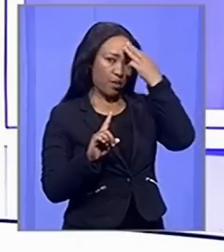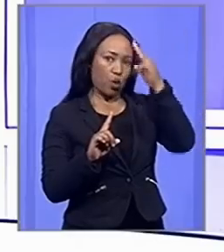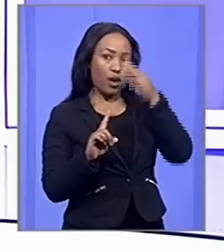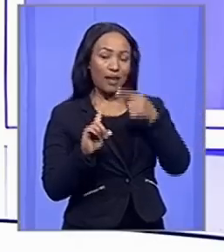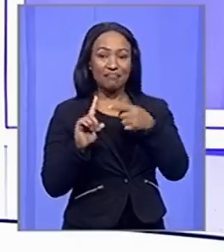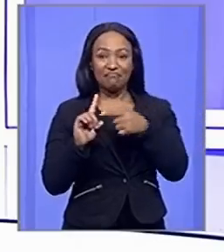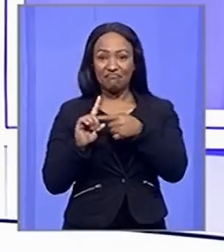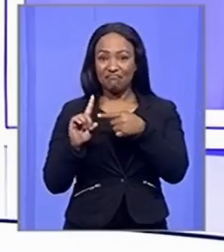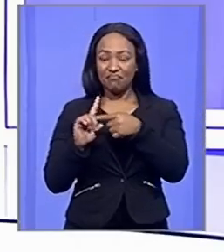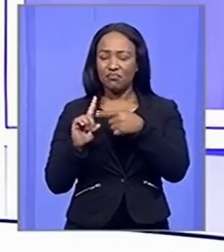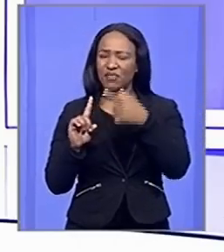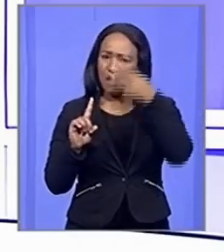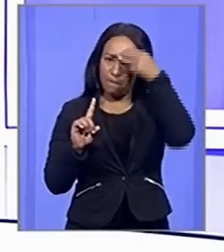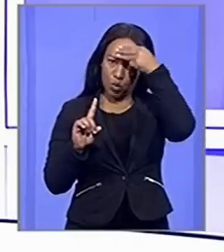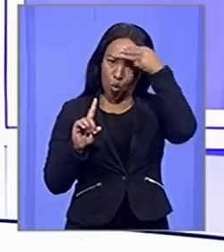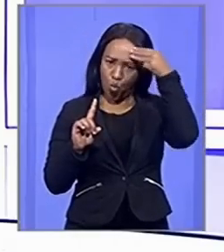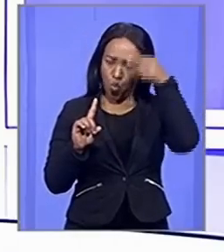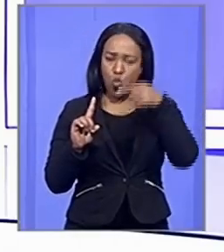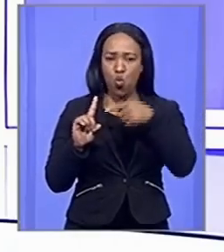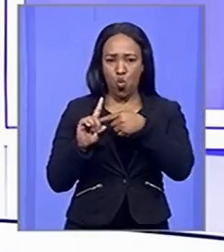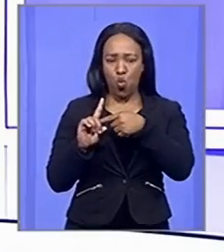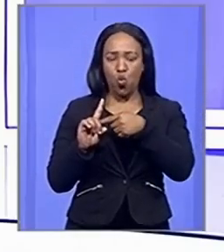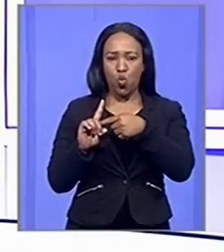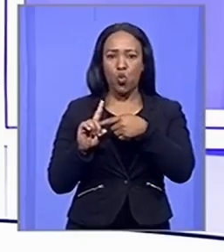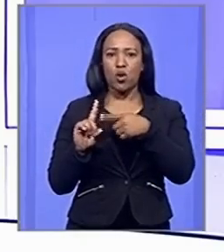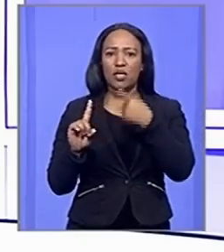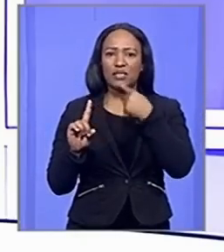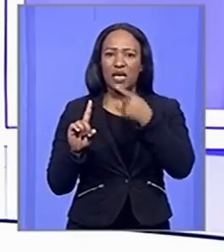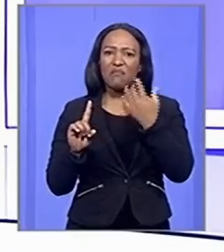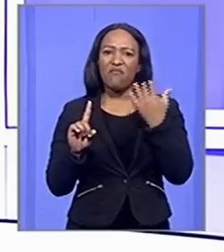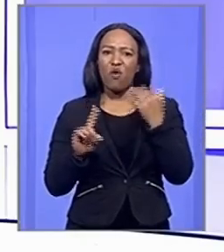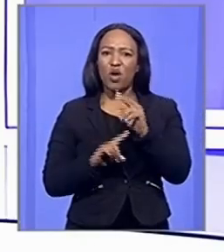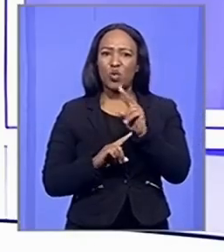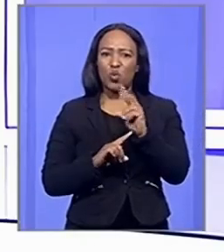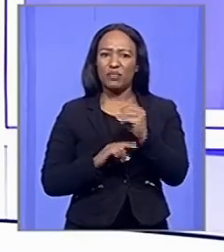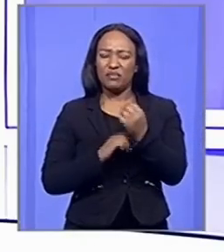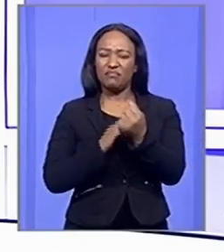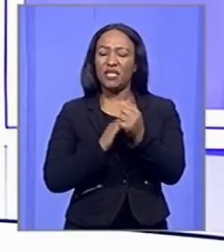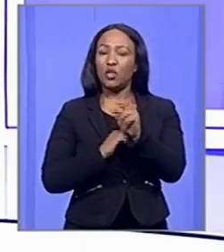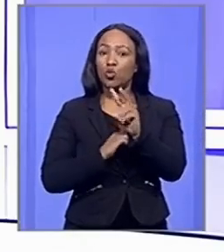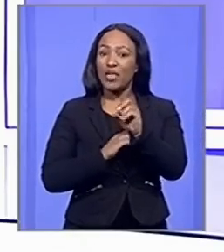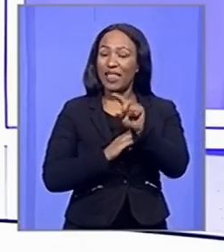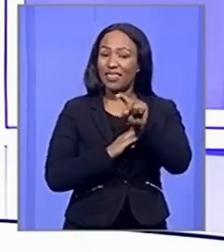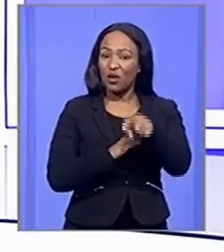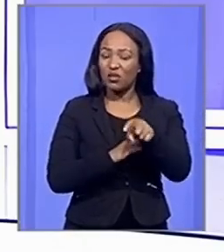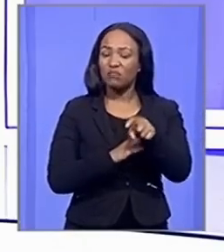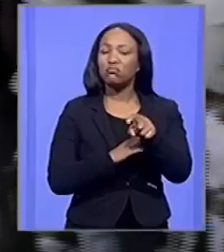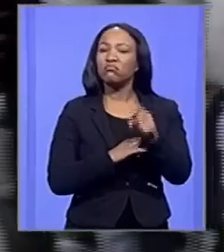re go hlahlilwe maphodisa a go feta 2020 mo mengwageng ye mebedi ya go feta.